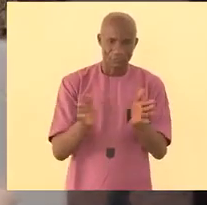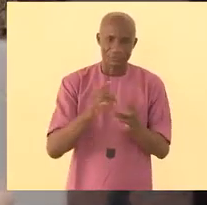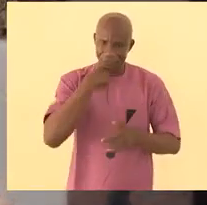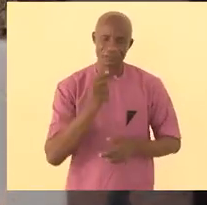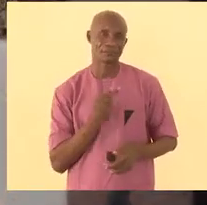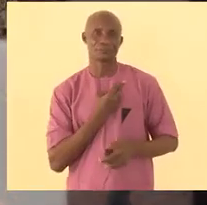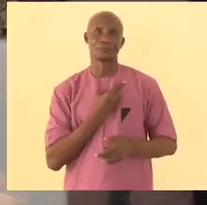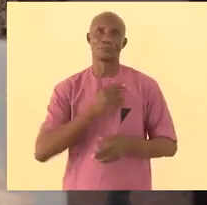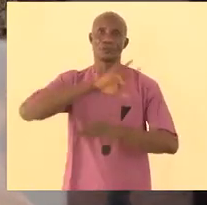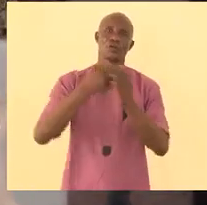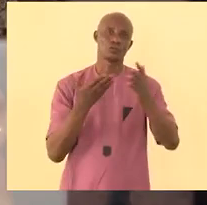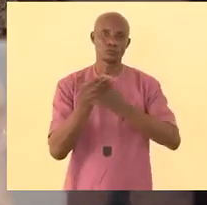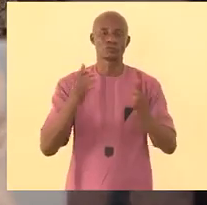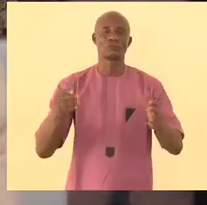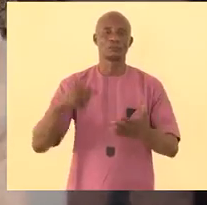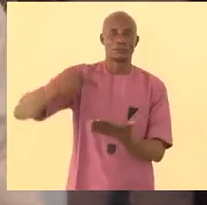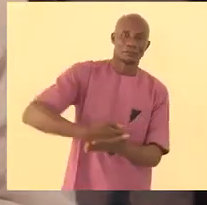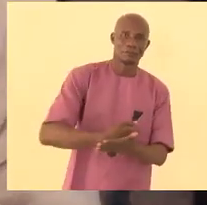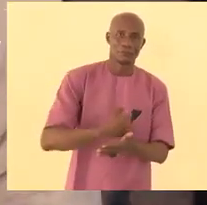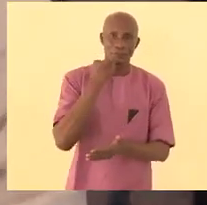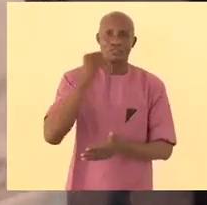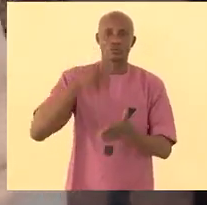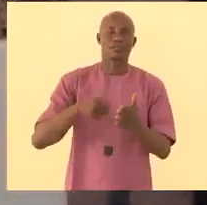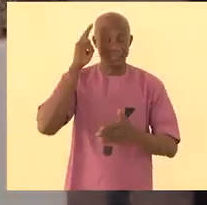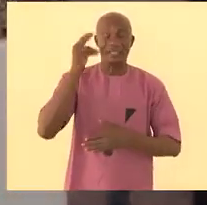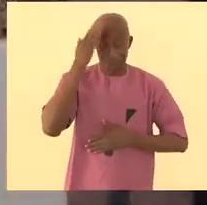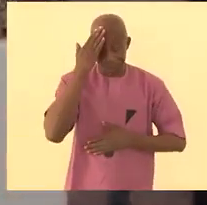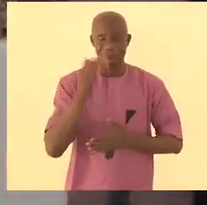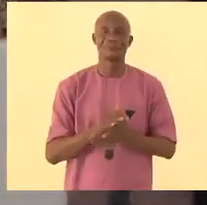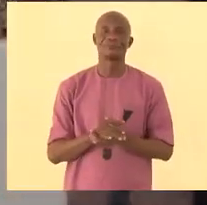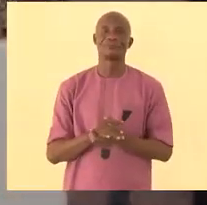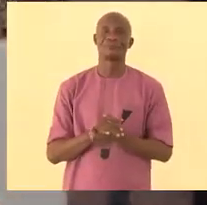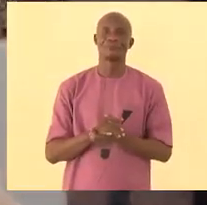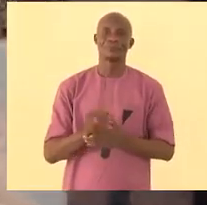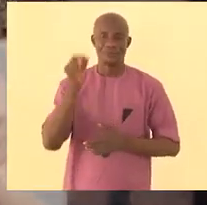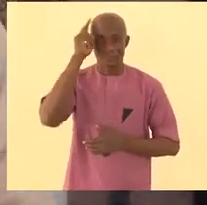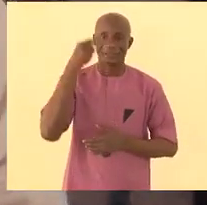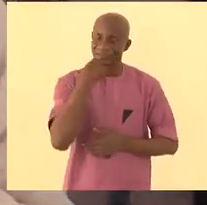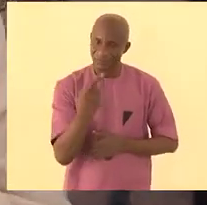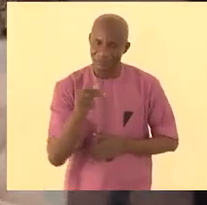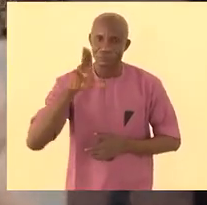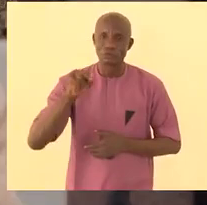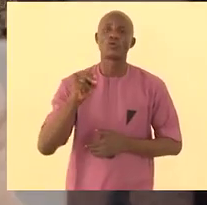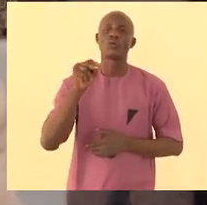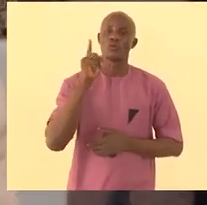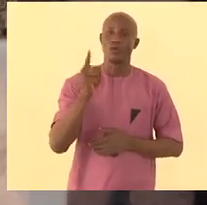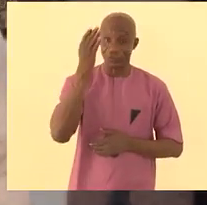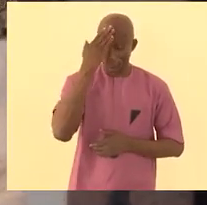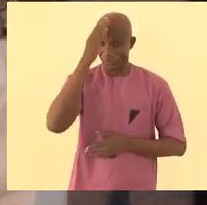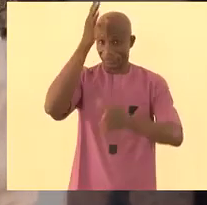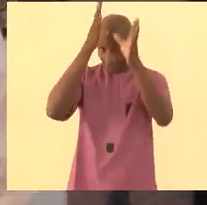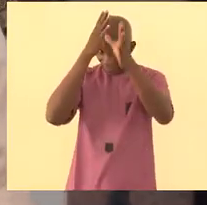what Jesus tells us all through the gospels is what he has known. He tells us, "No one knows the